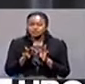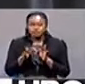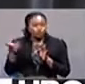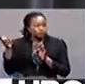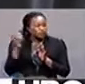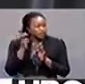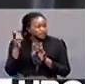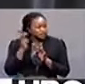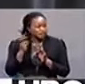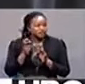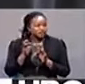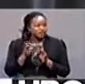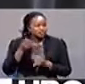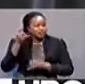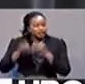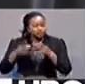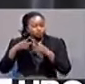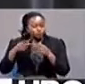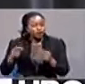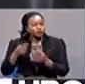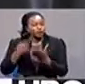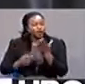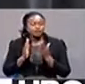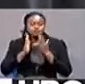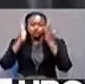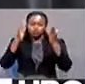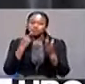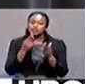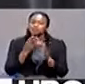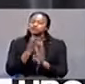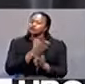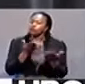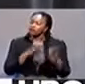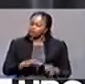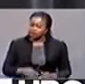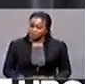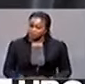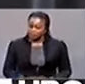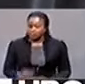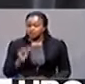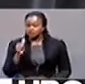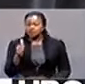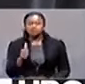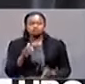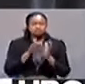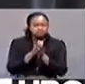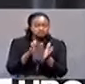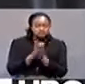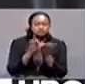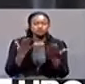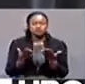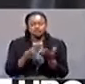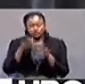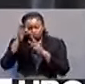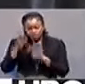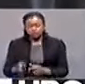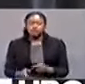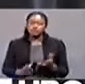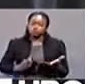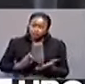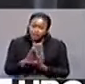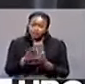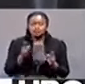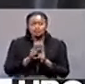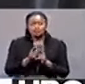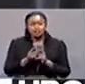of His Grace, the Archbishop. He talked about the respect for rights and